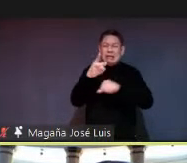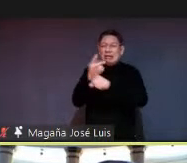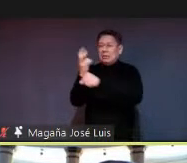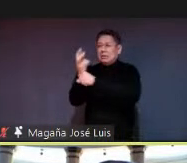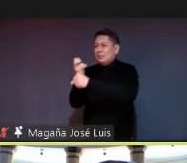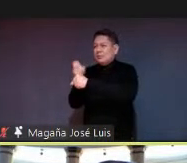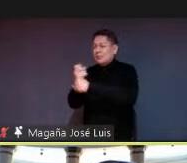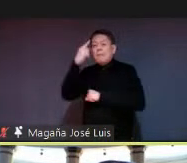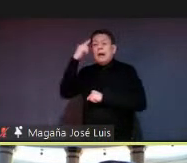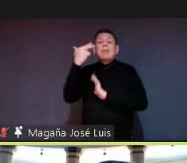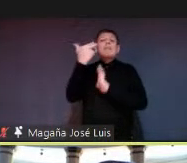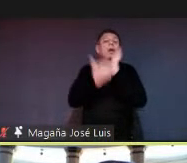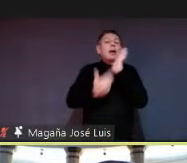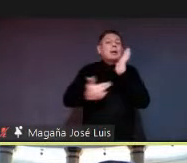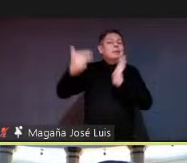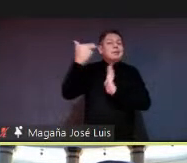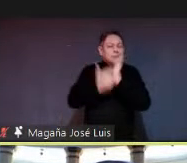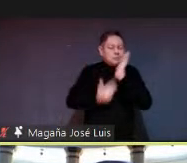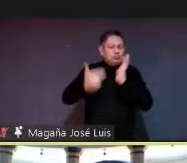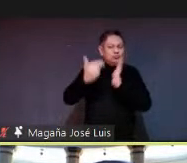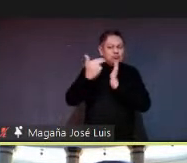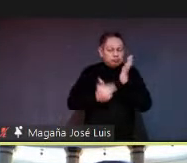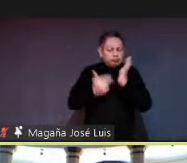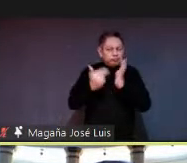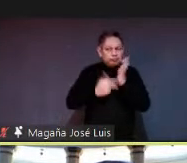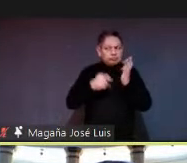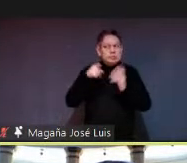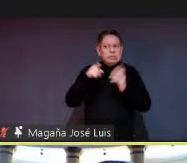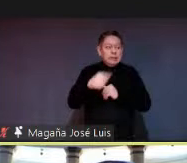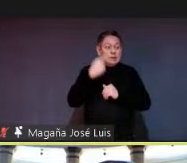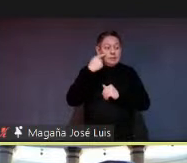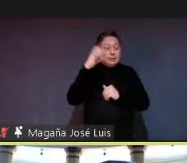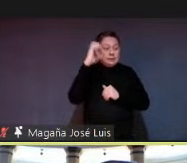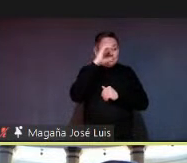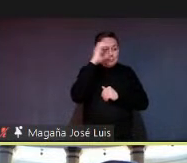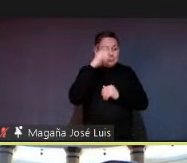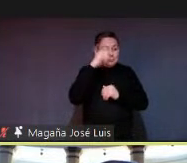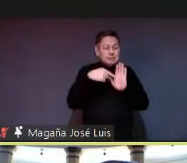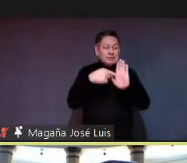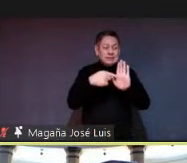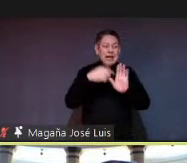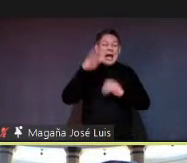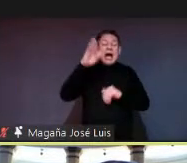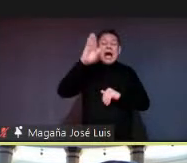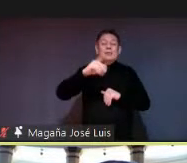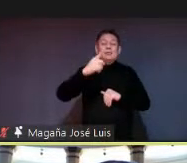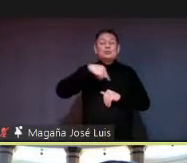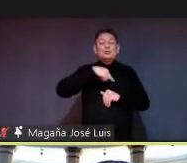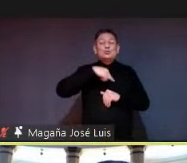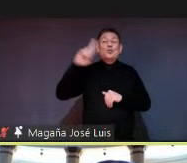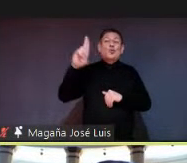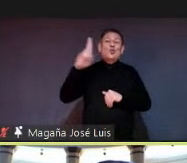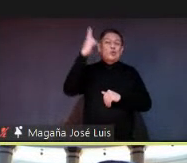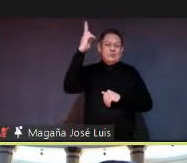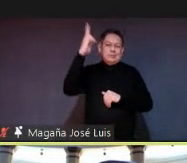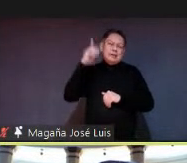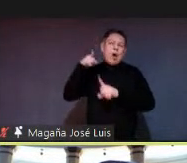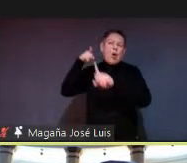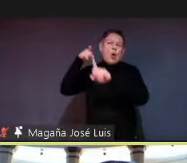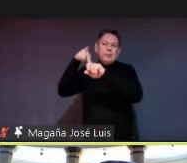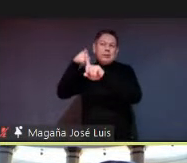valuable information. This is a cartoon showing on the left-hand side universities going in one direction and